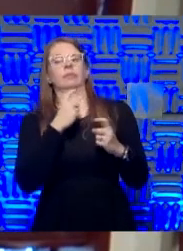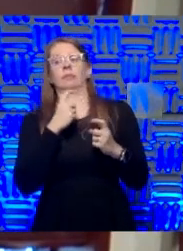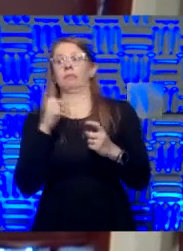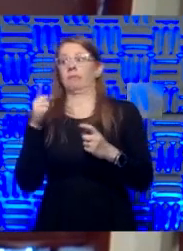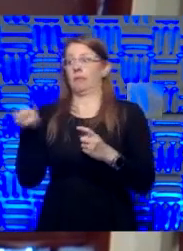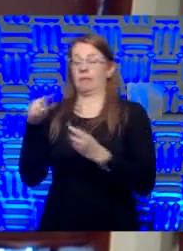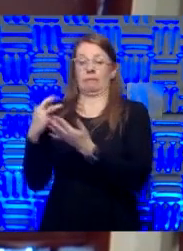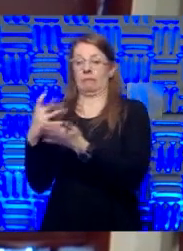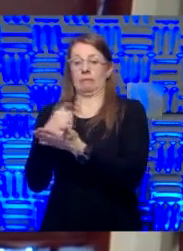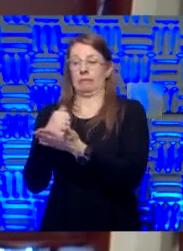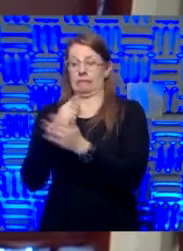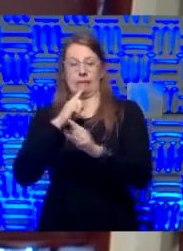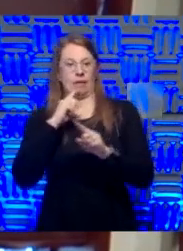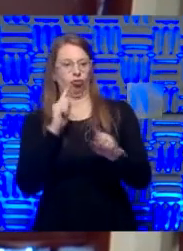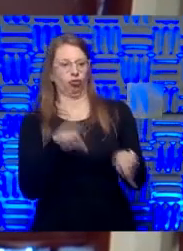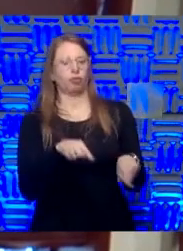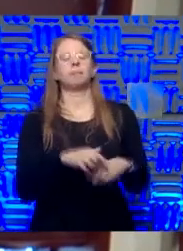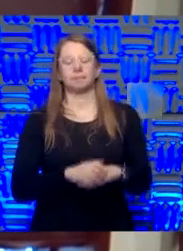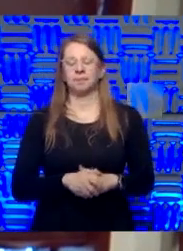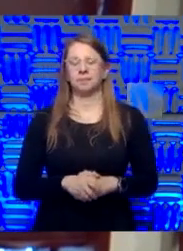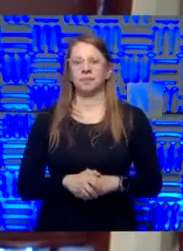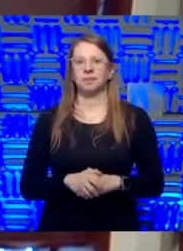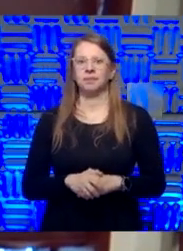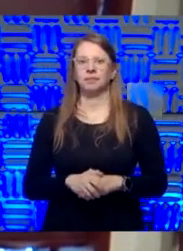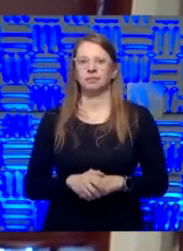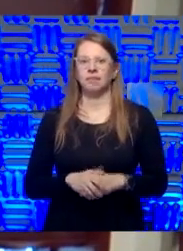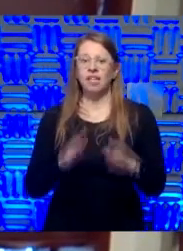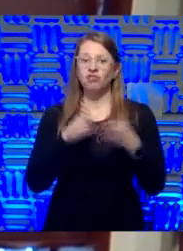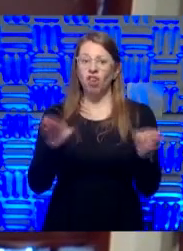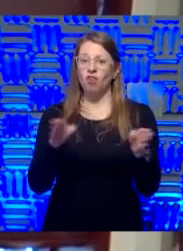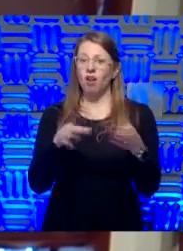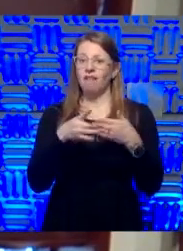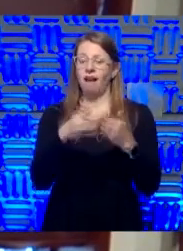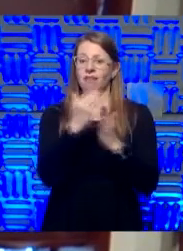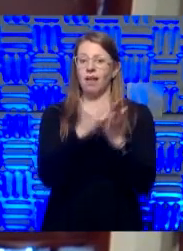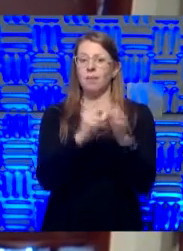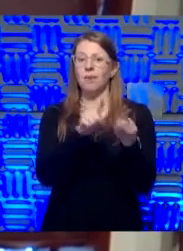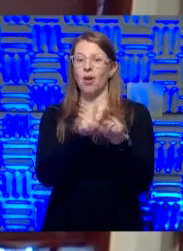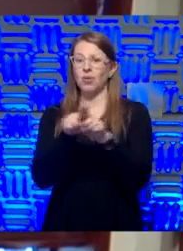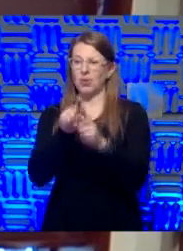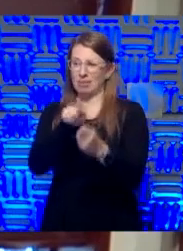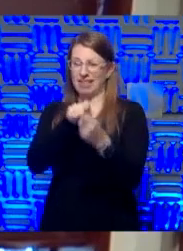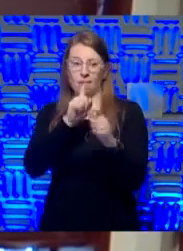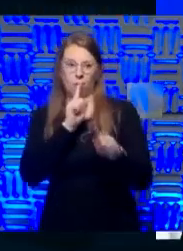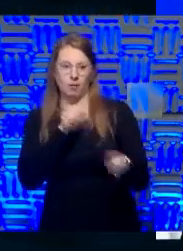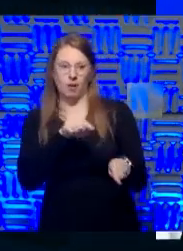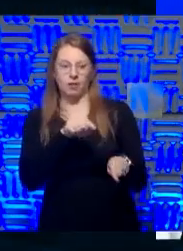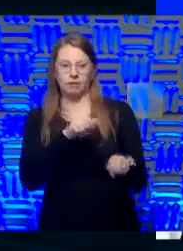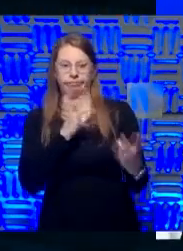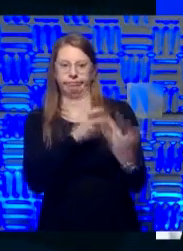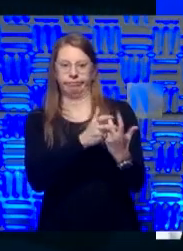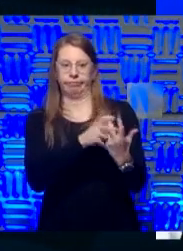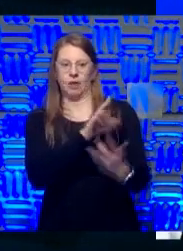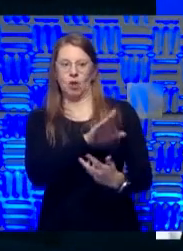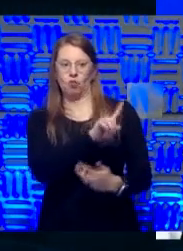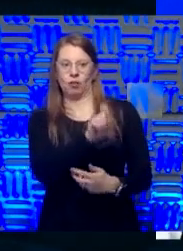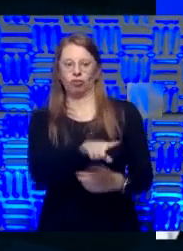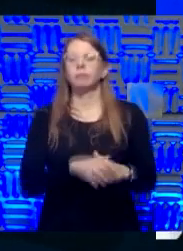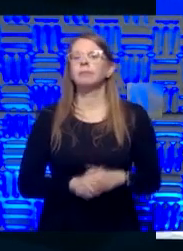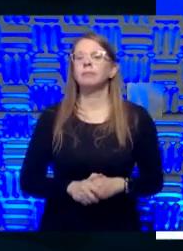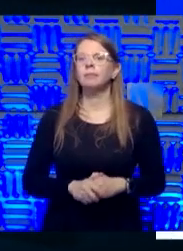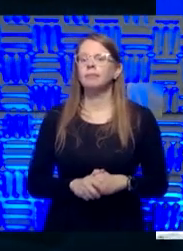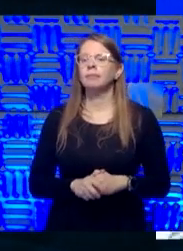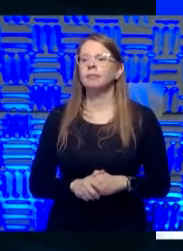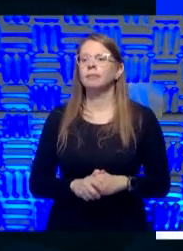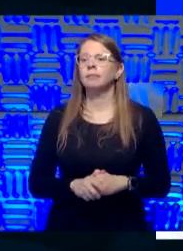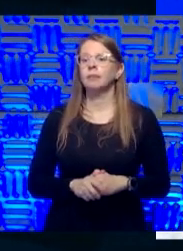us provide that guidance and help us develop not just the general guidelines, but the very specific responses as appropriate for questions that come in.